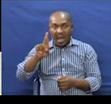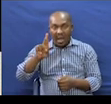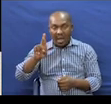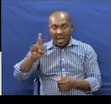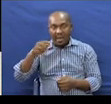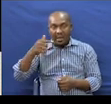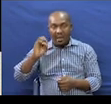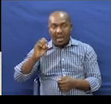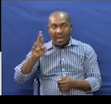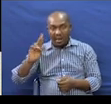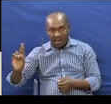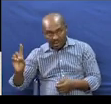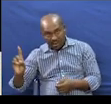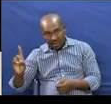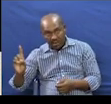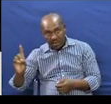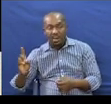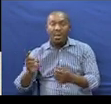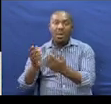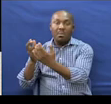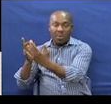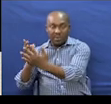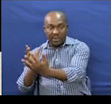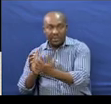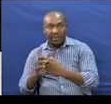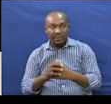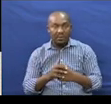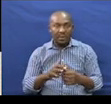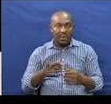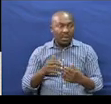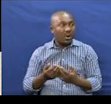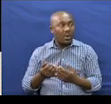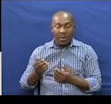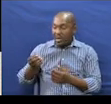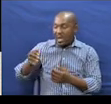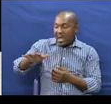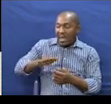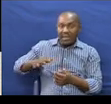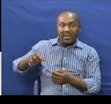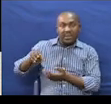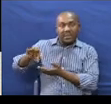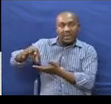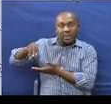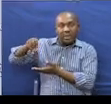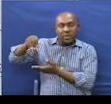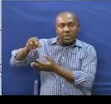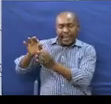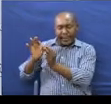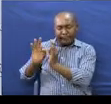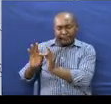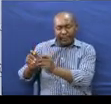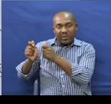Soil, they make the variations. Those areas having very fertile soils, they are highly attracting people compared to those